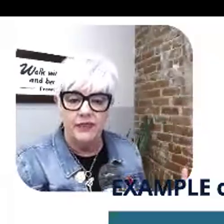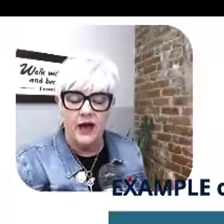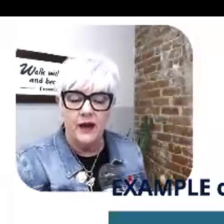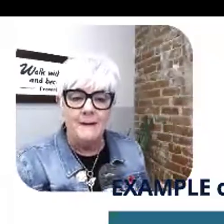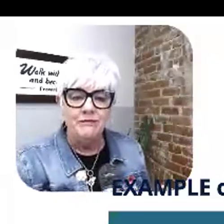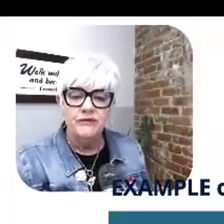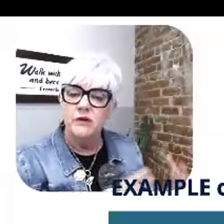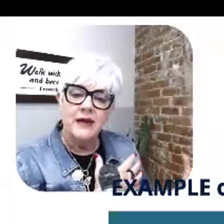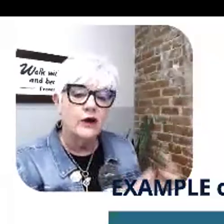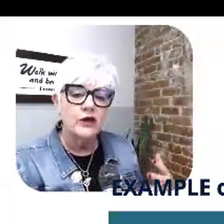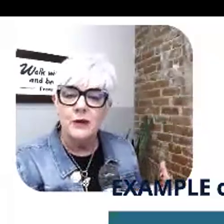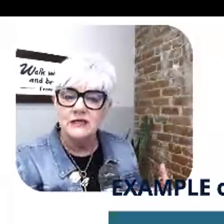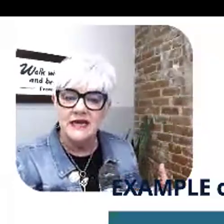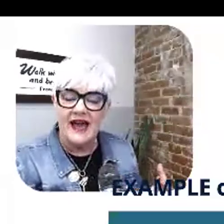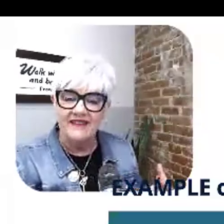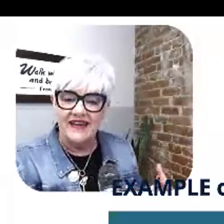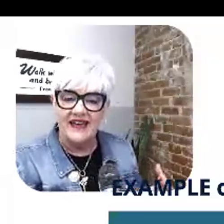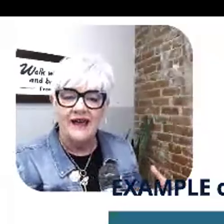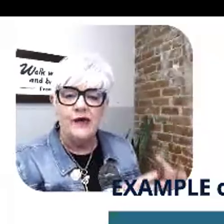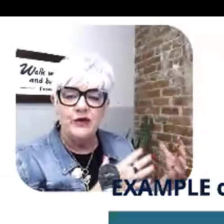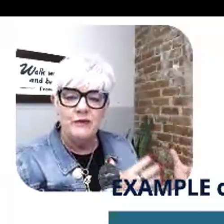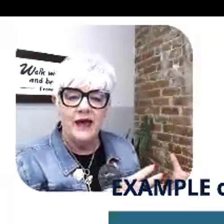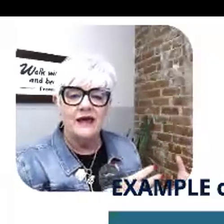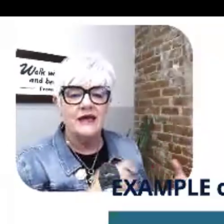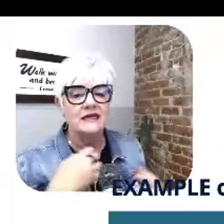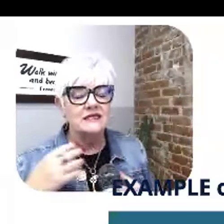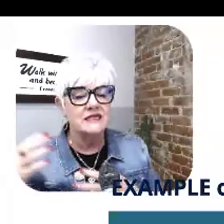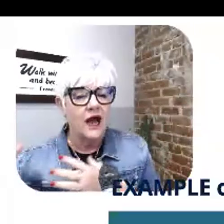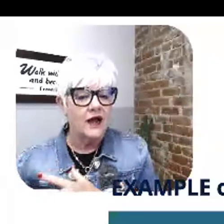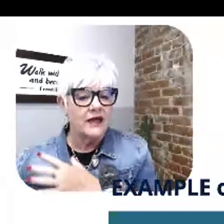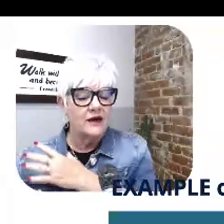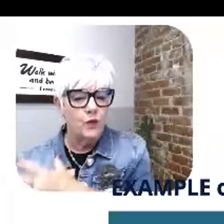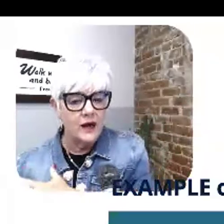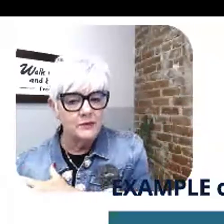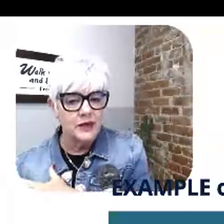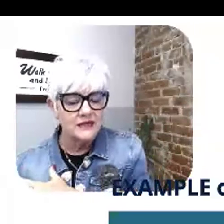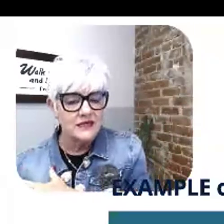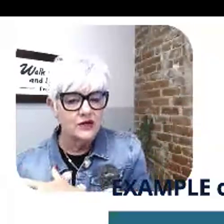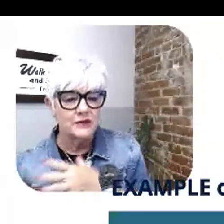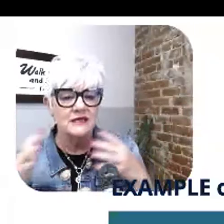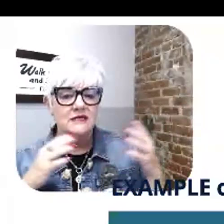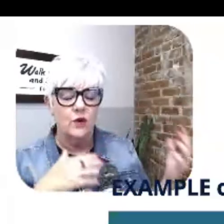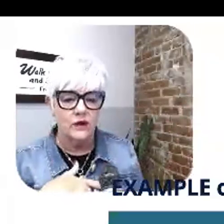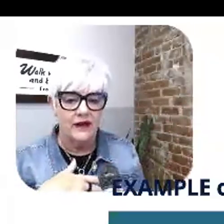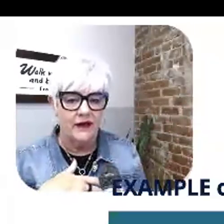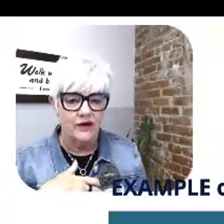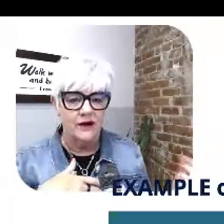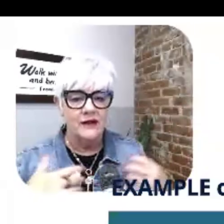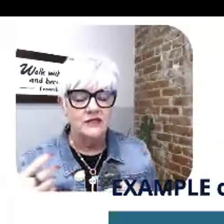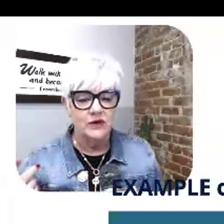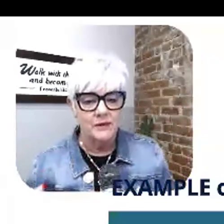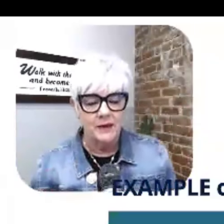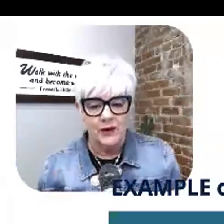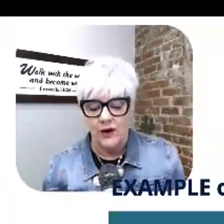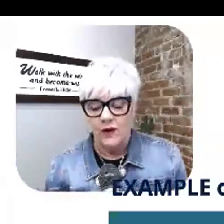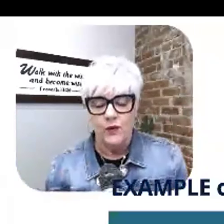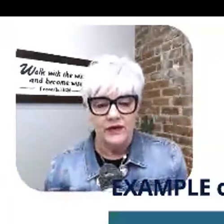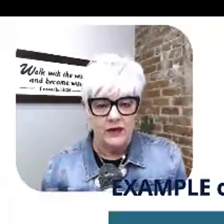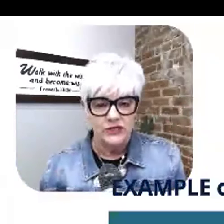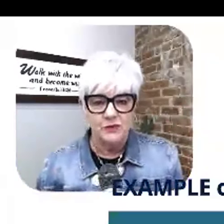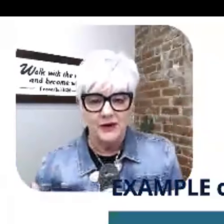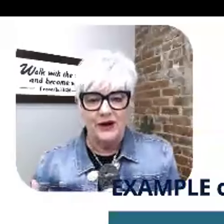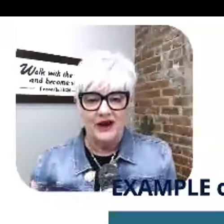about that. So depending on your personality, you may get stuck in one place in your business or the other. So remember,